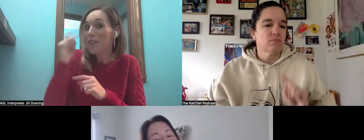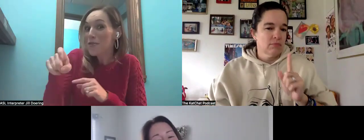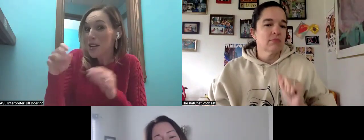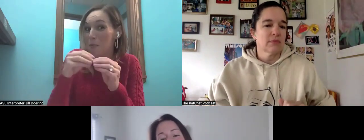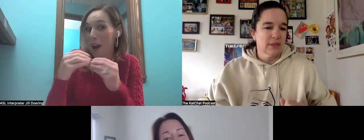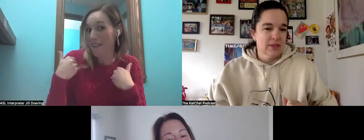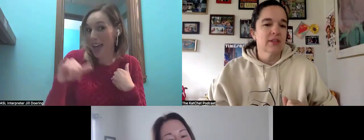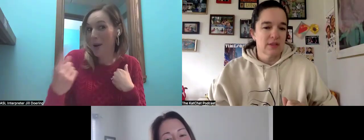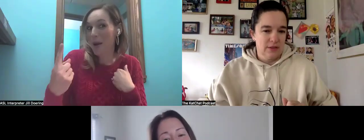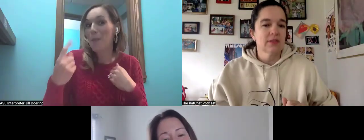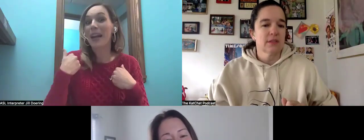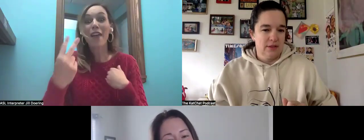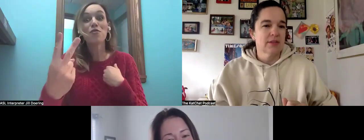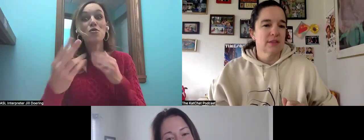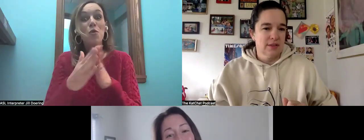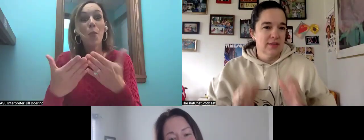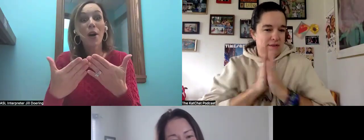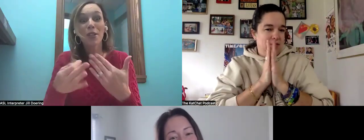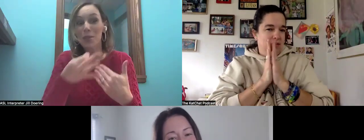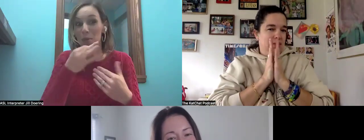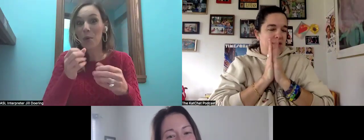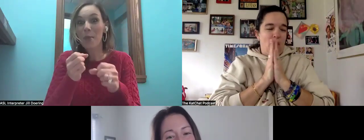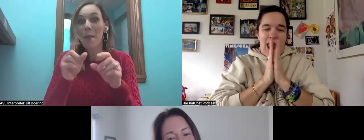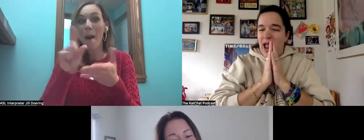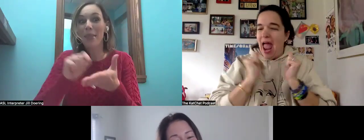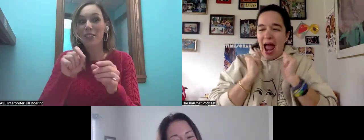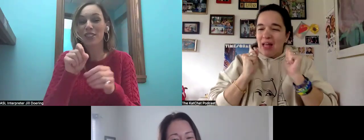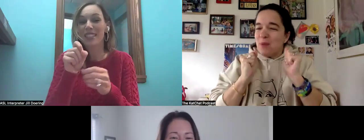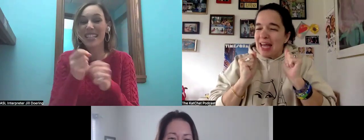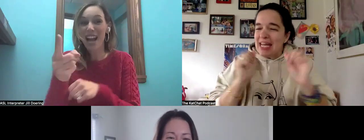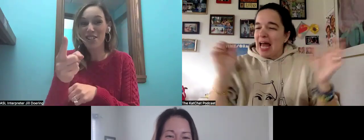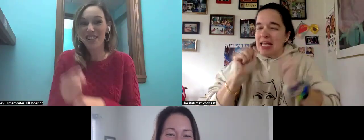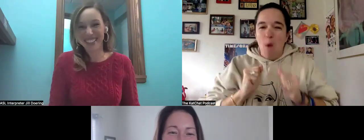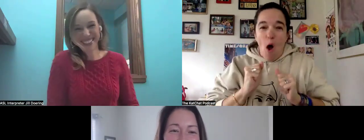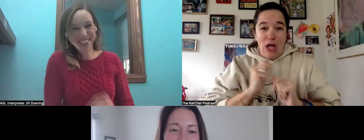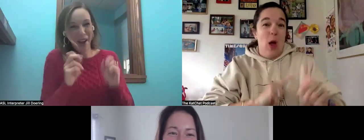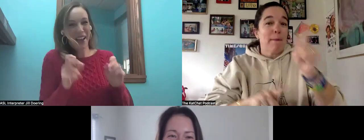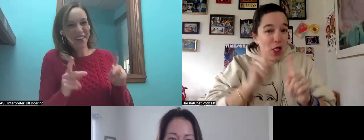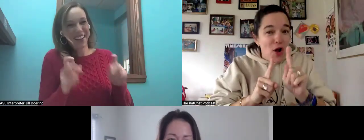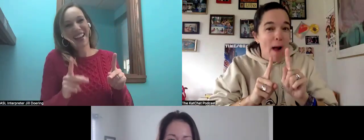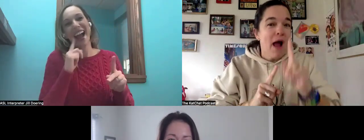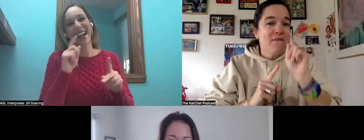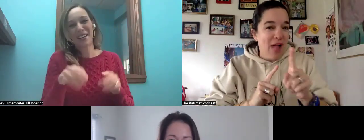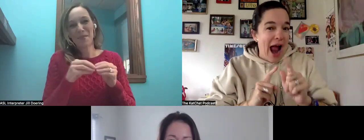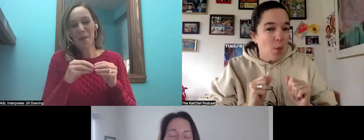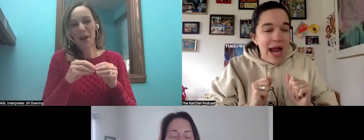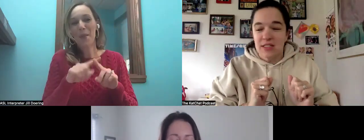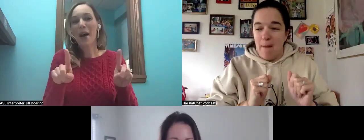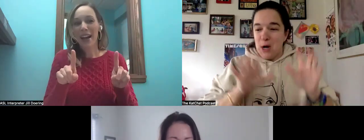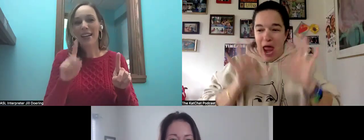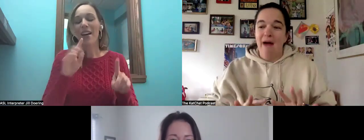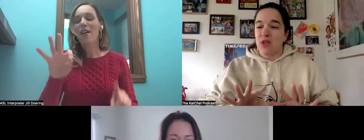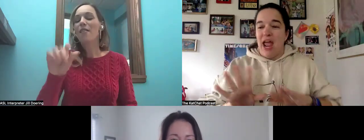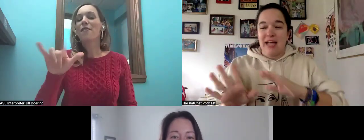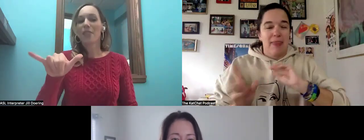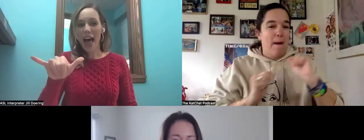But I have two books coming out next year. Okay. That's what I need. I need more. So I'm going to look up Fly Away